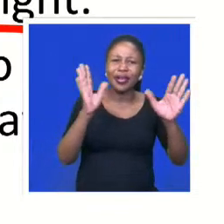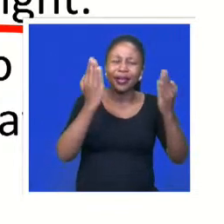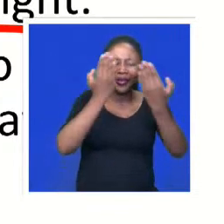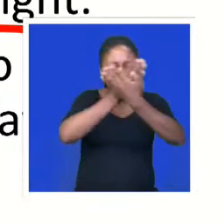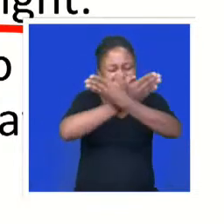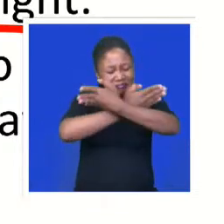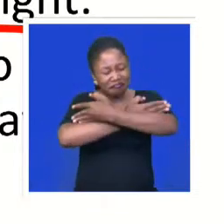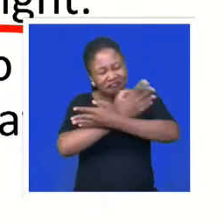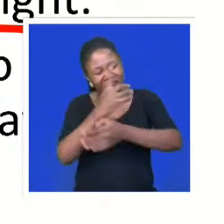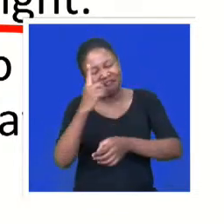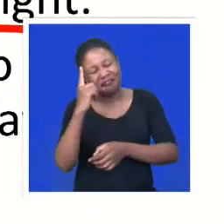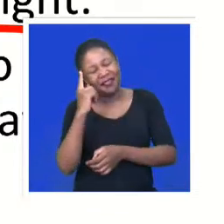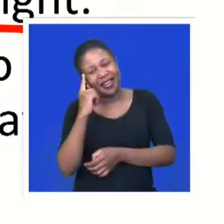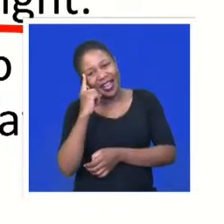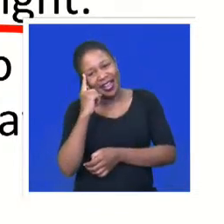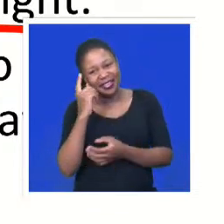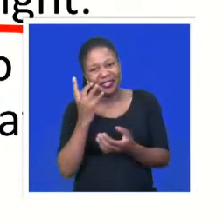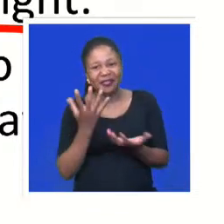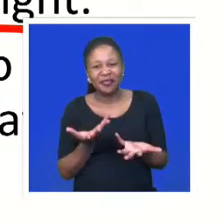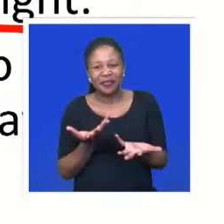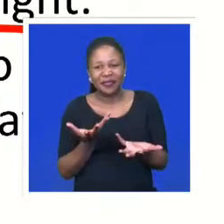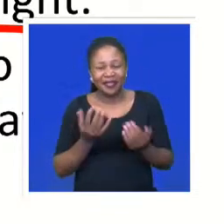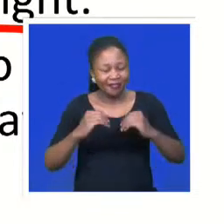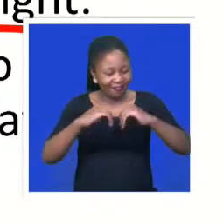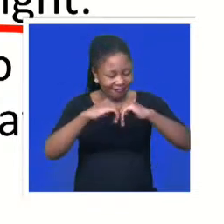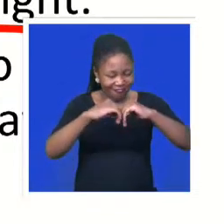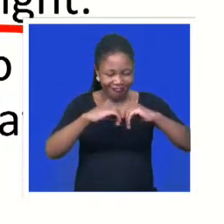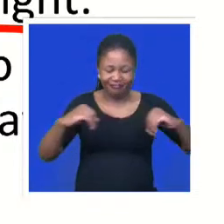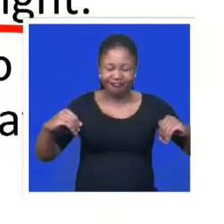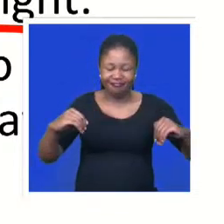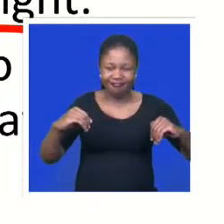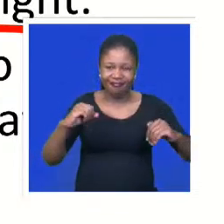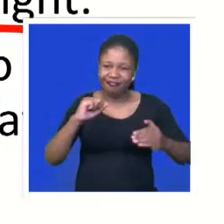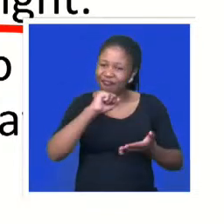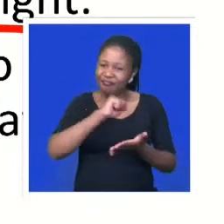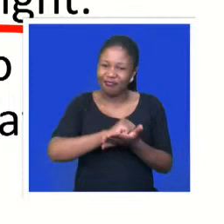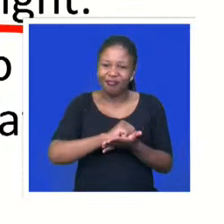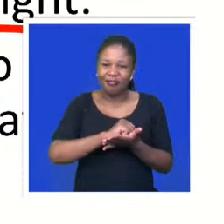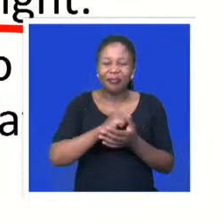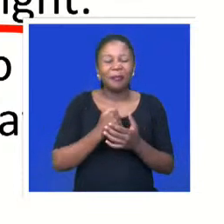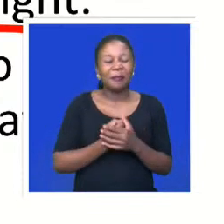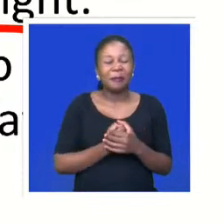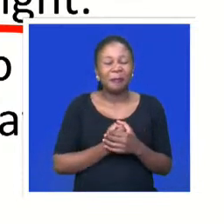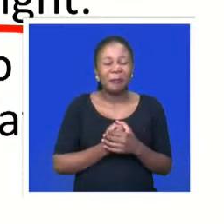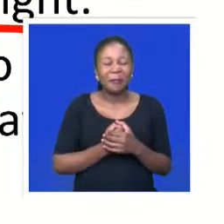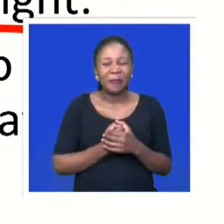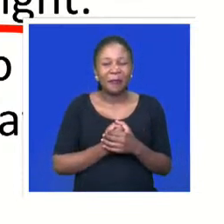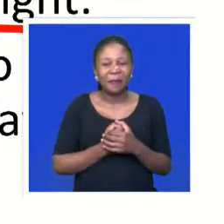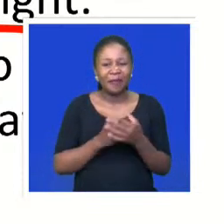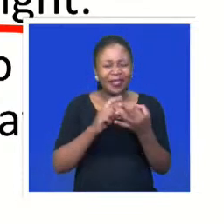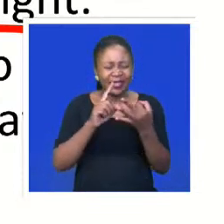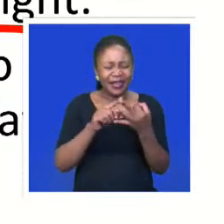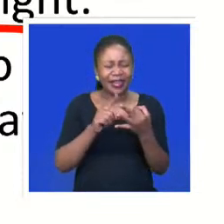The third one, we can also say God is all-knowing.